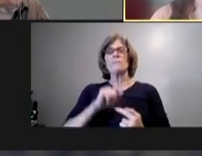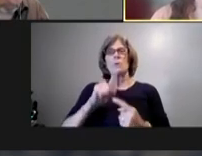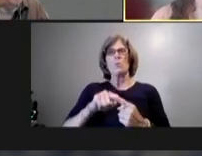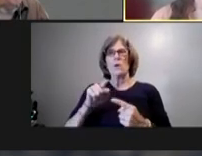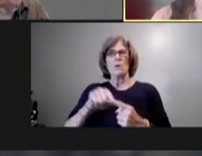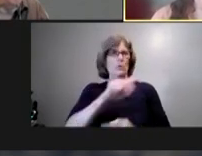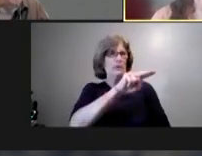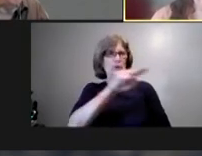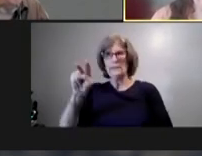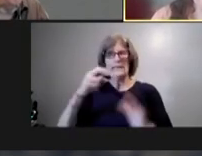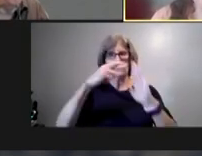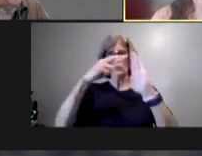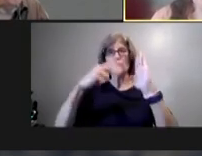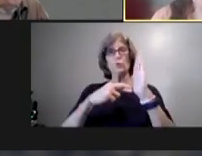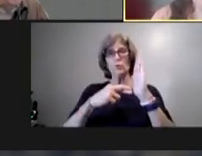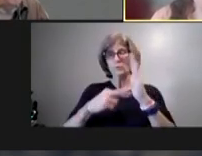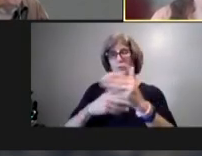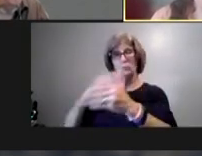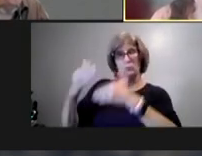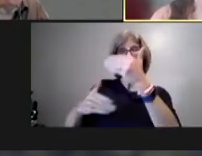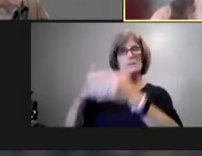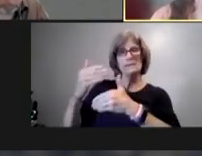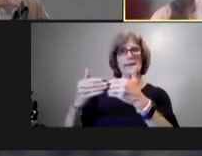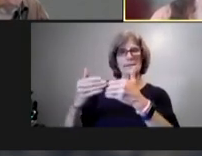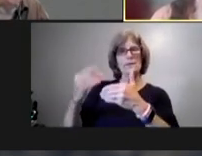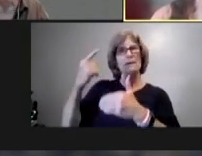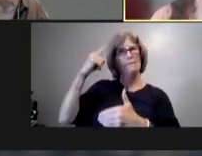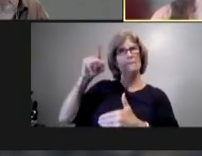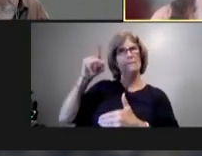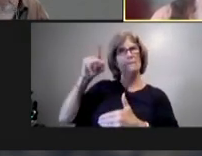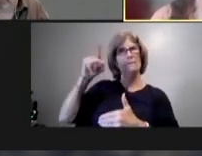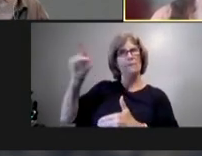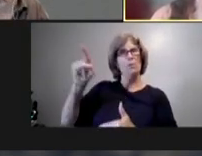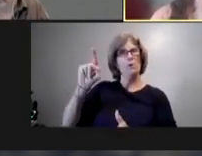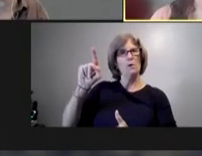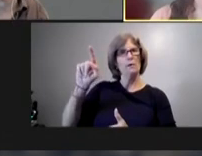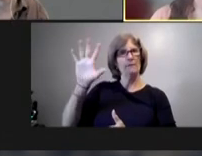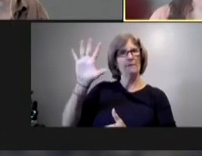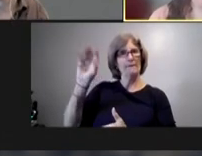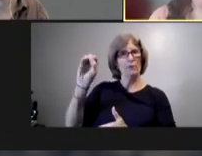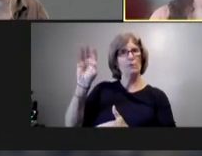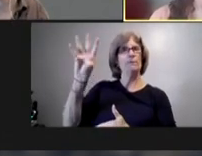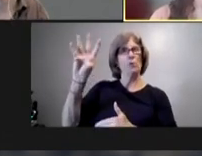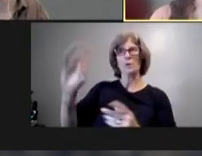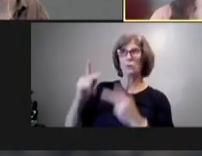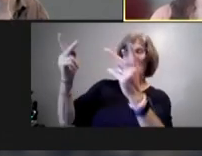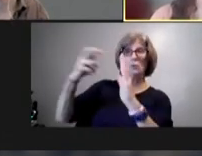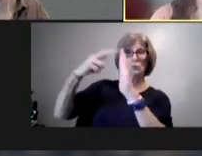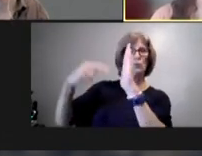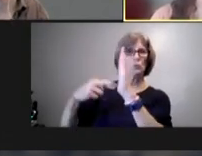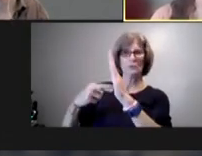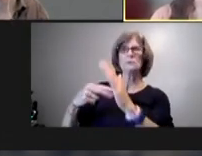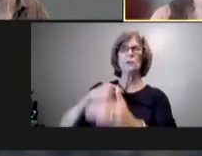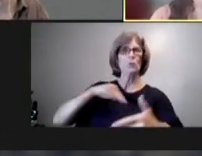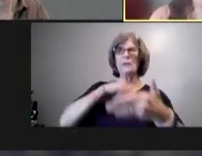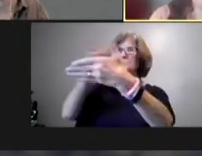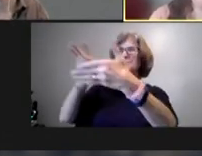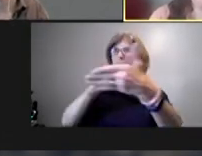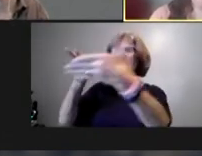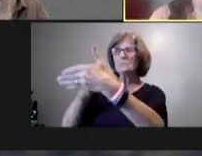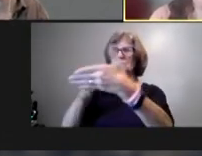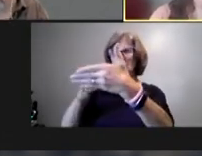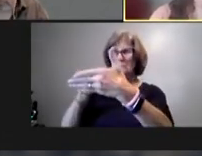rulemaking process at the 504 proposed rule is a few questions that pertain